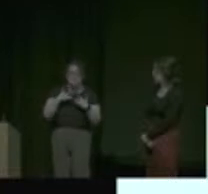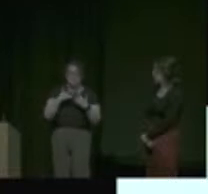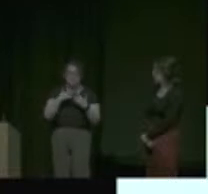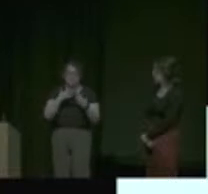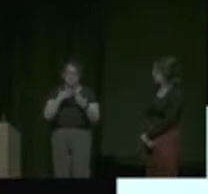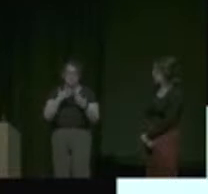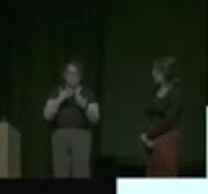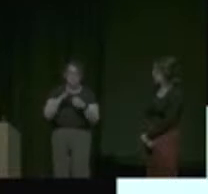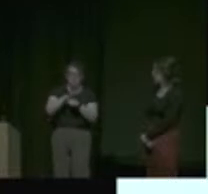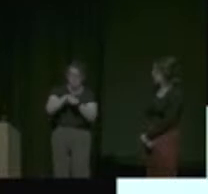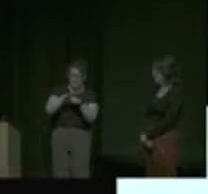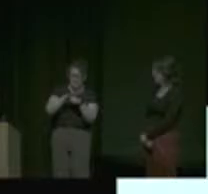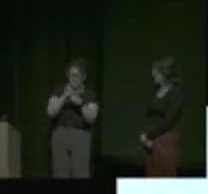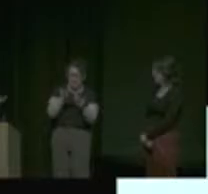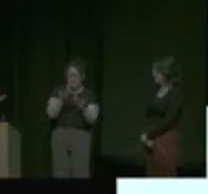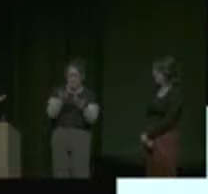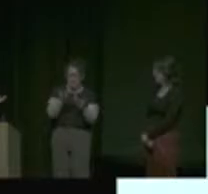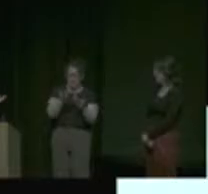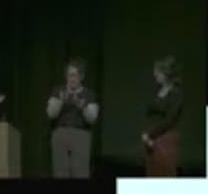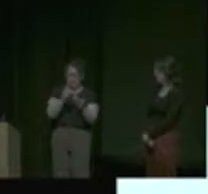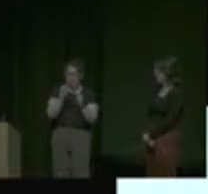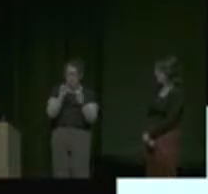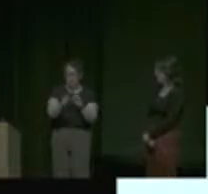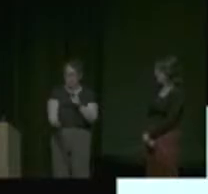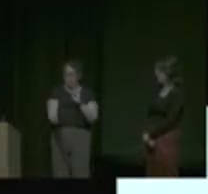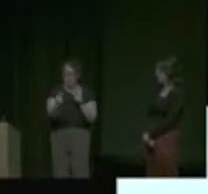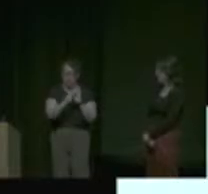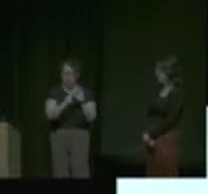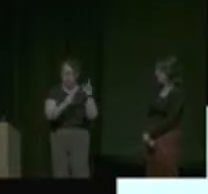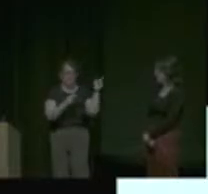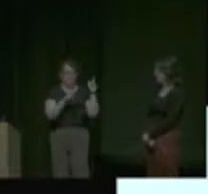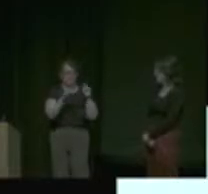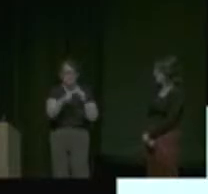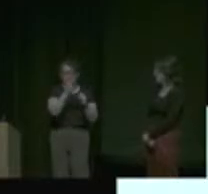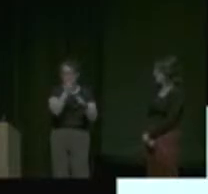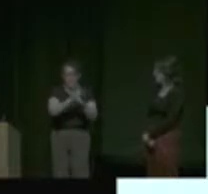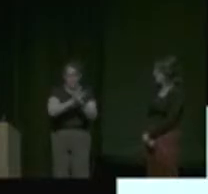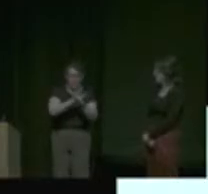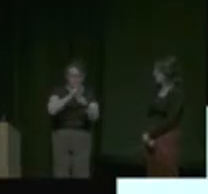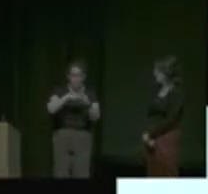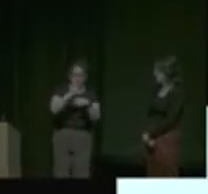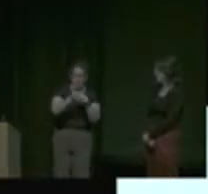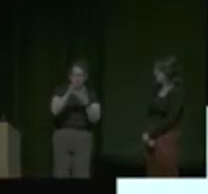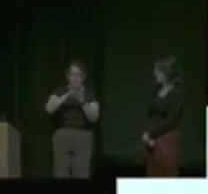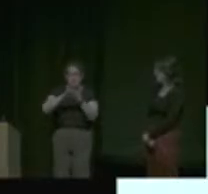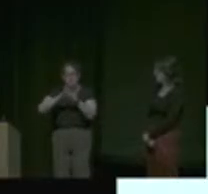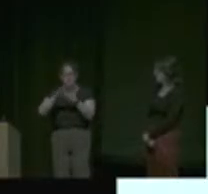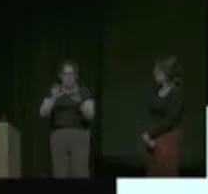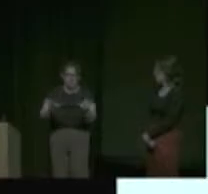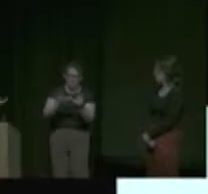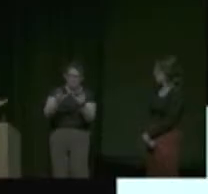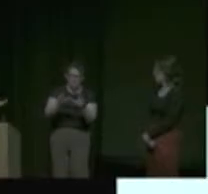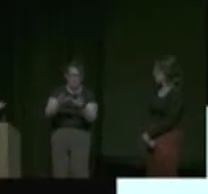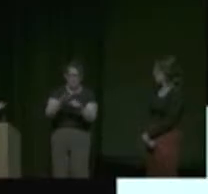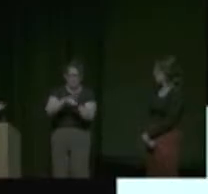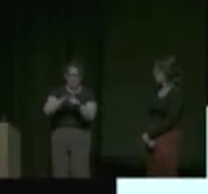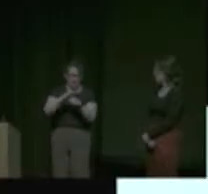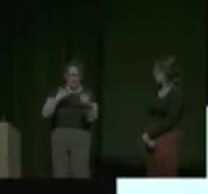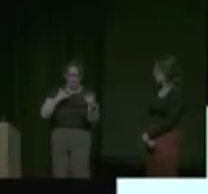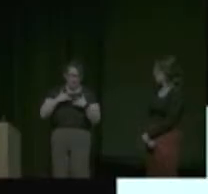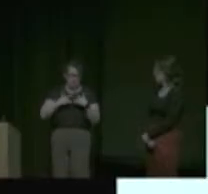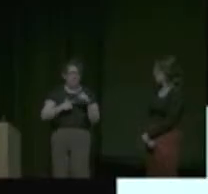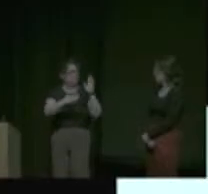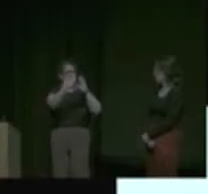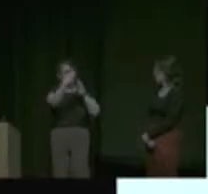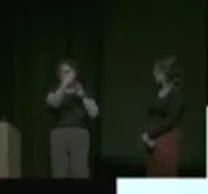AOC, you can check out, there's other restoration projects and cleanup activities within the area of concern. The link at the top, if